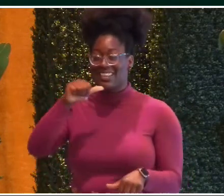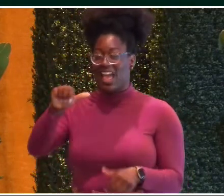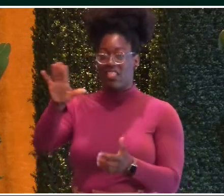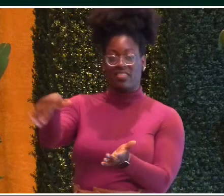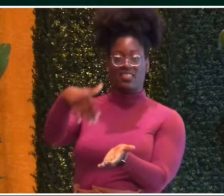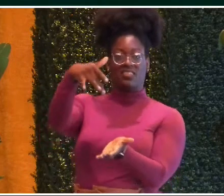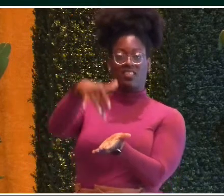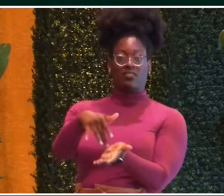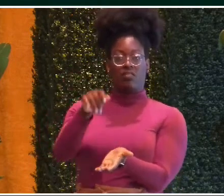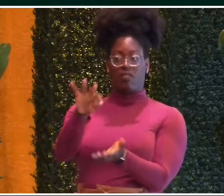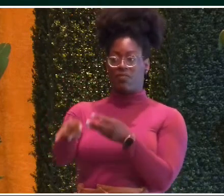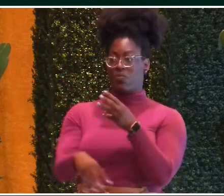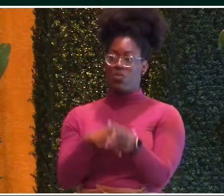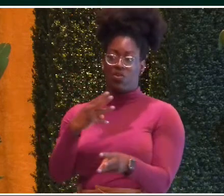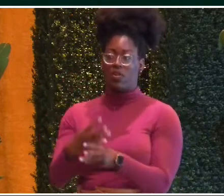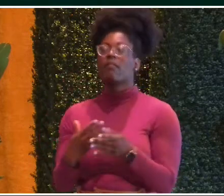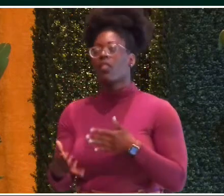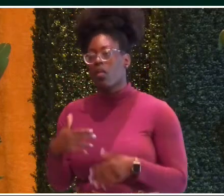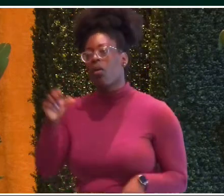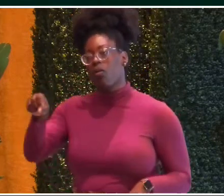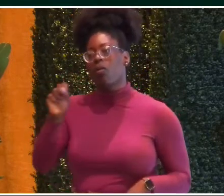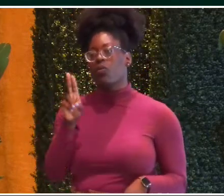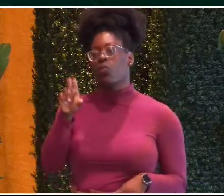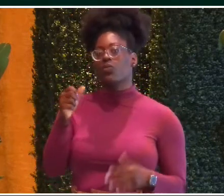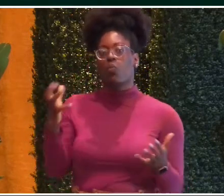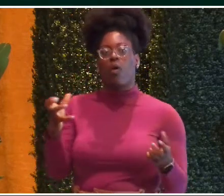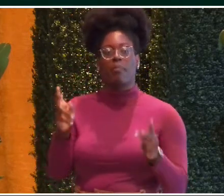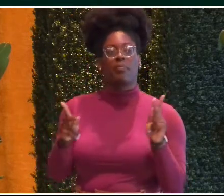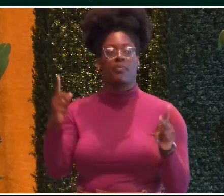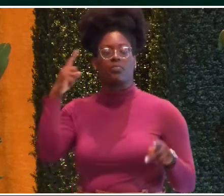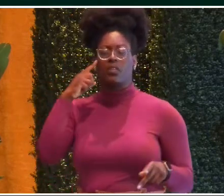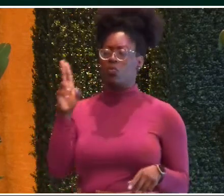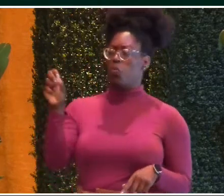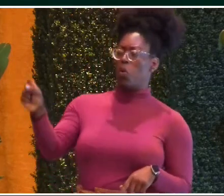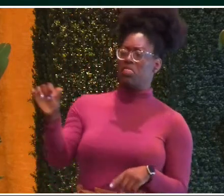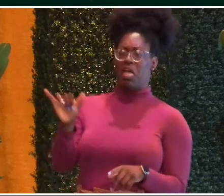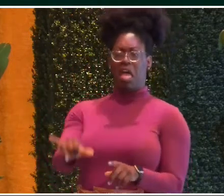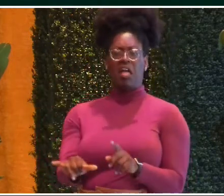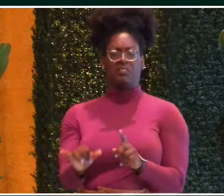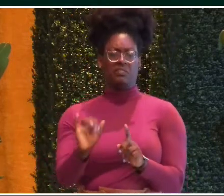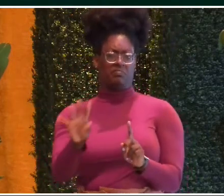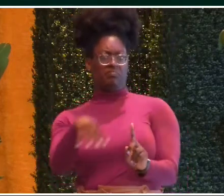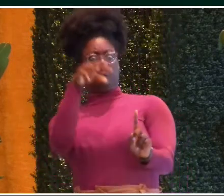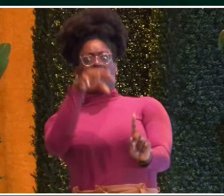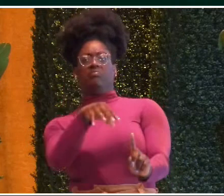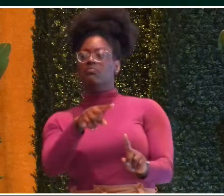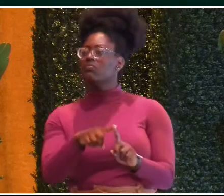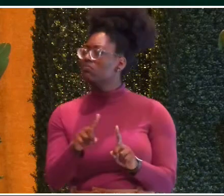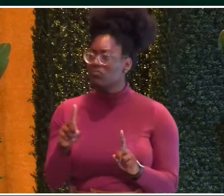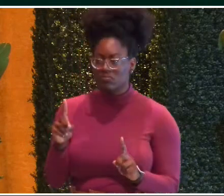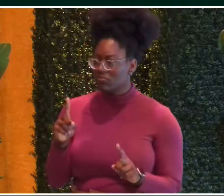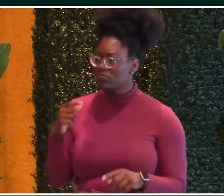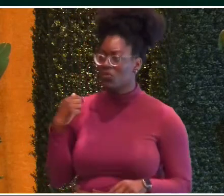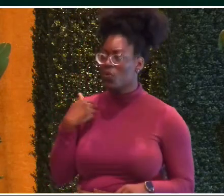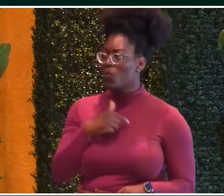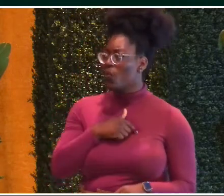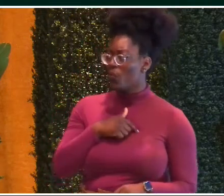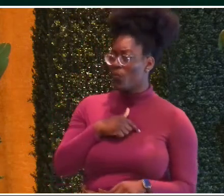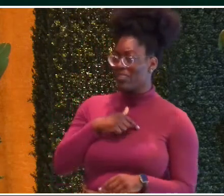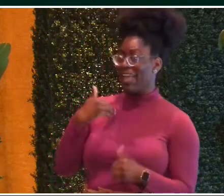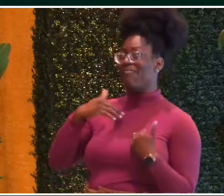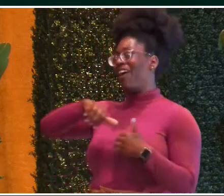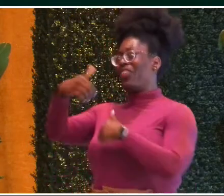in a society where people of color are the vast majority people everywhere. But we also live in a country where white folks